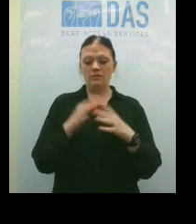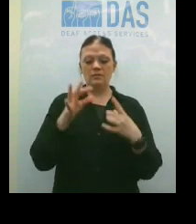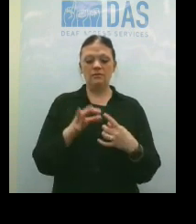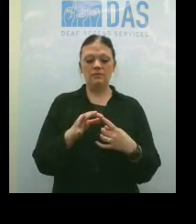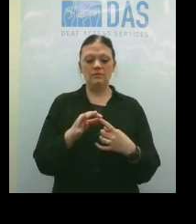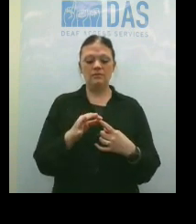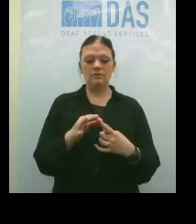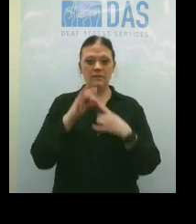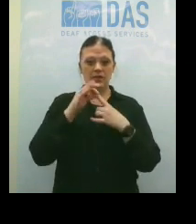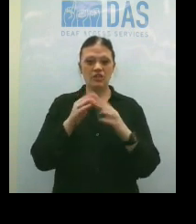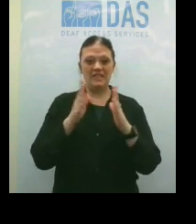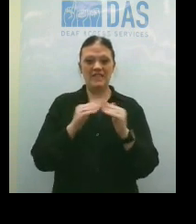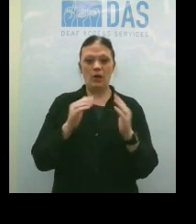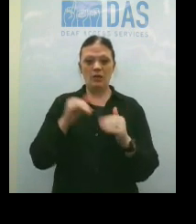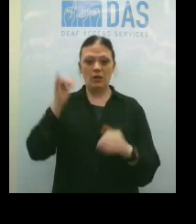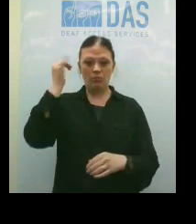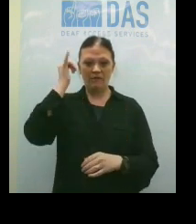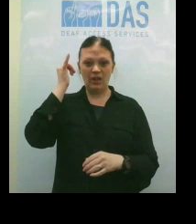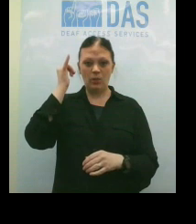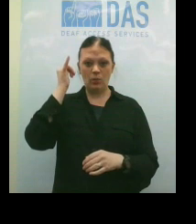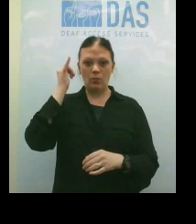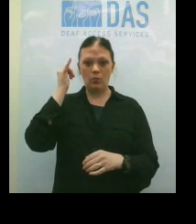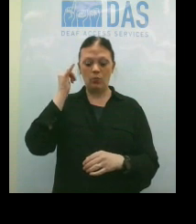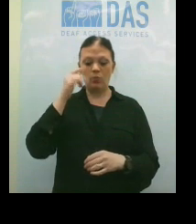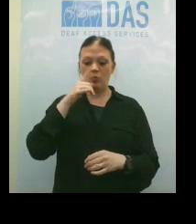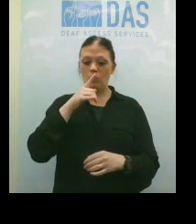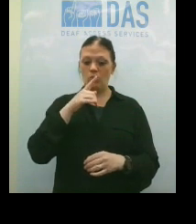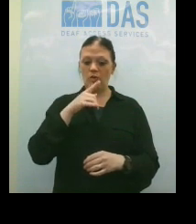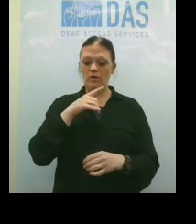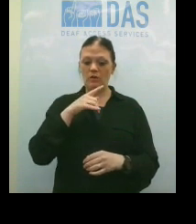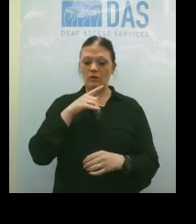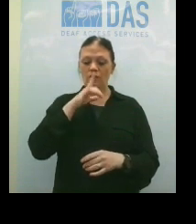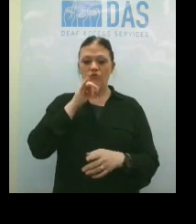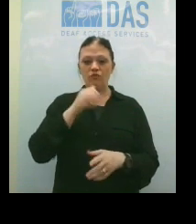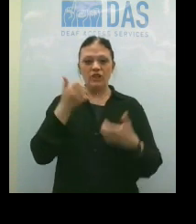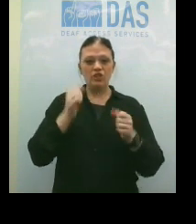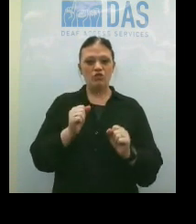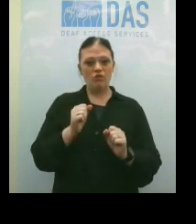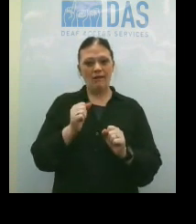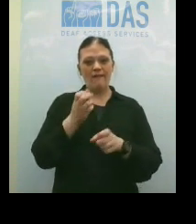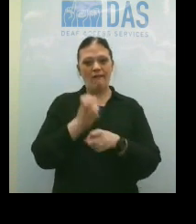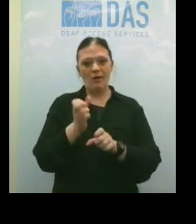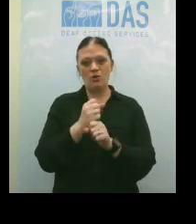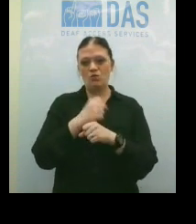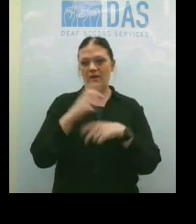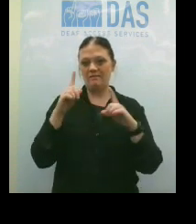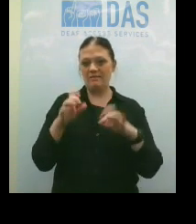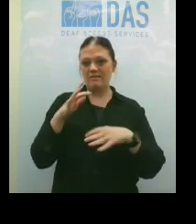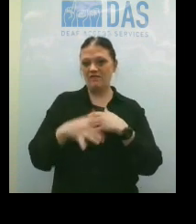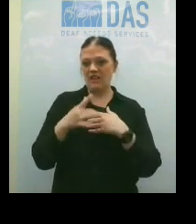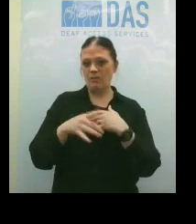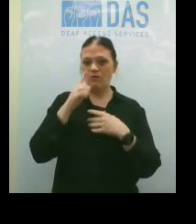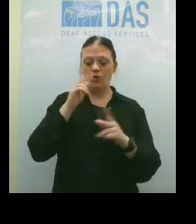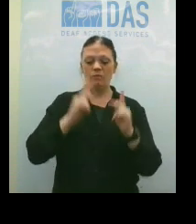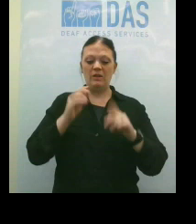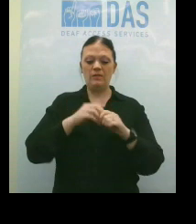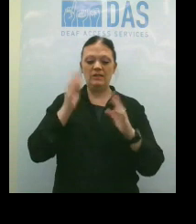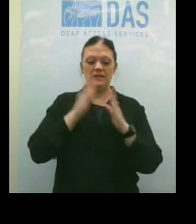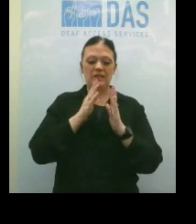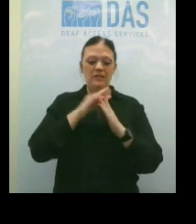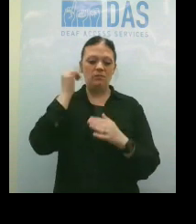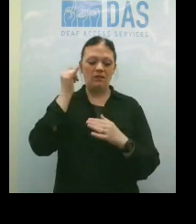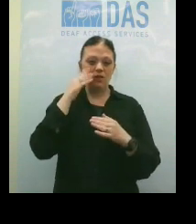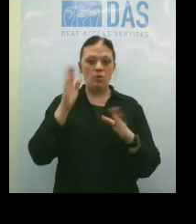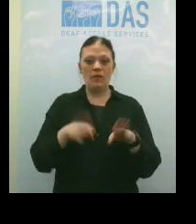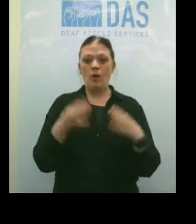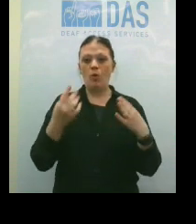especially in downtown Buffalo, they're really hard trying to make testing accessible for people in the city of Buffalo. They've opened